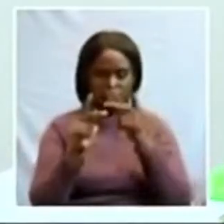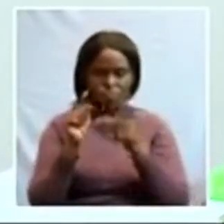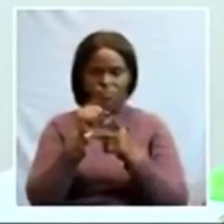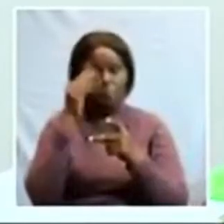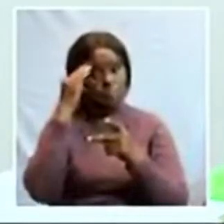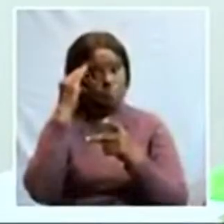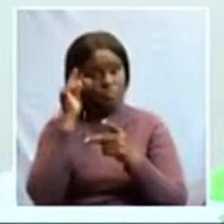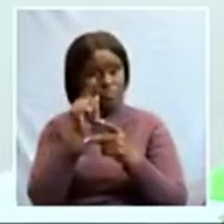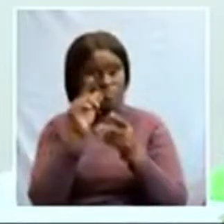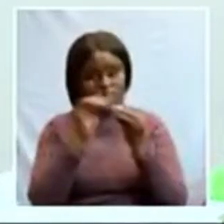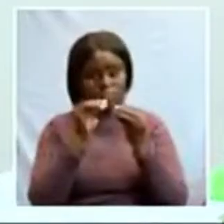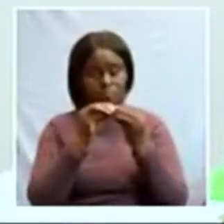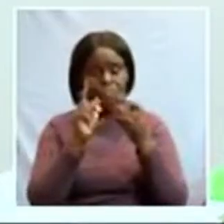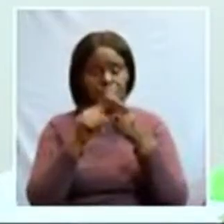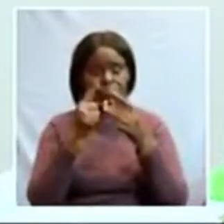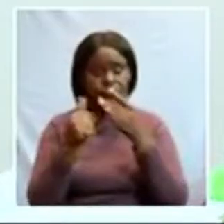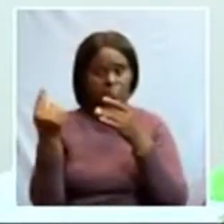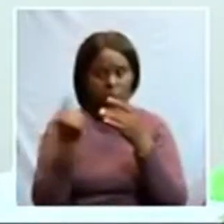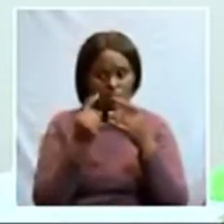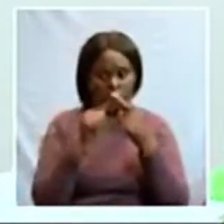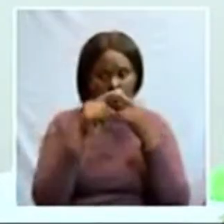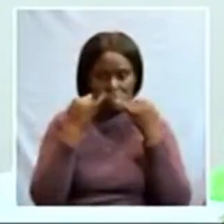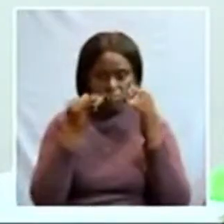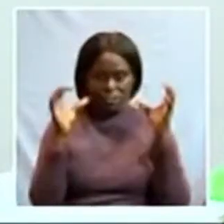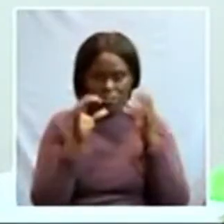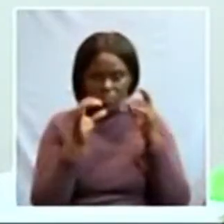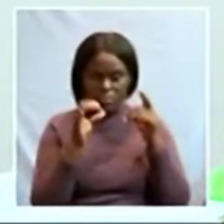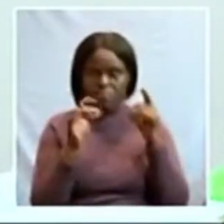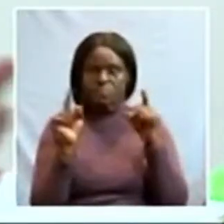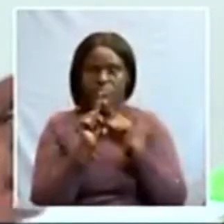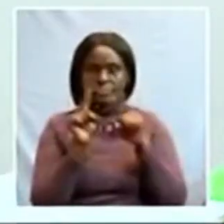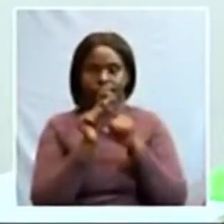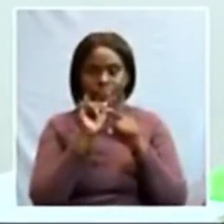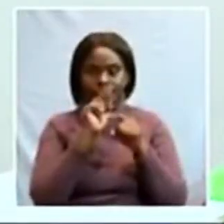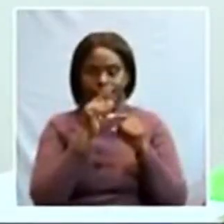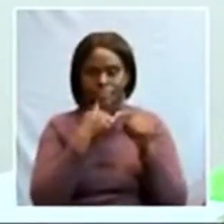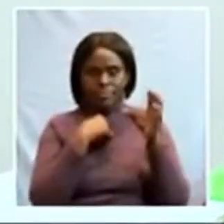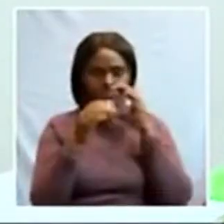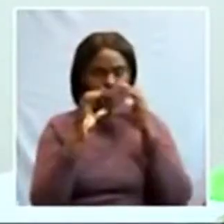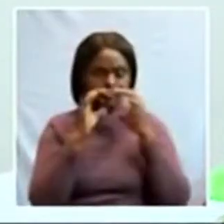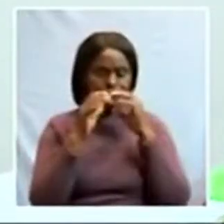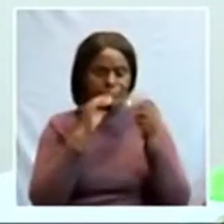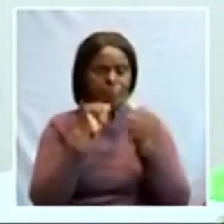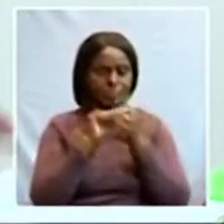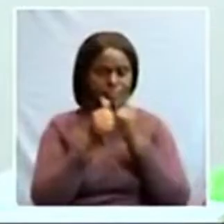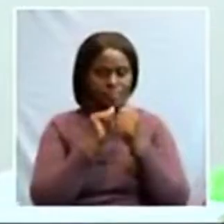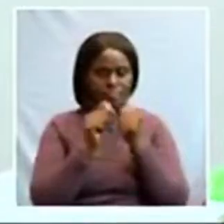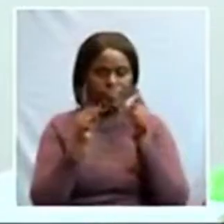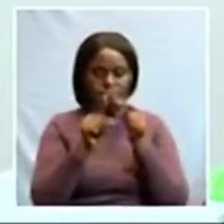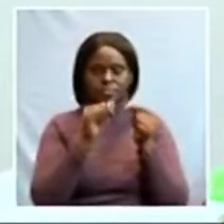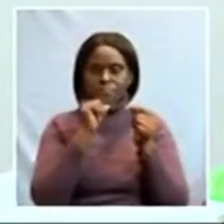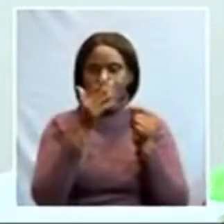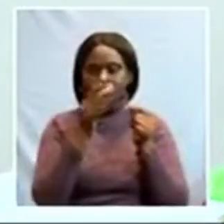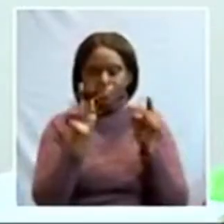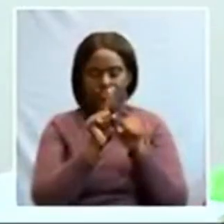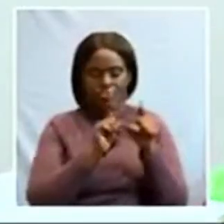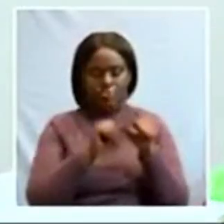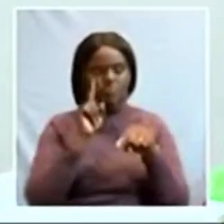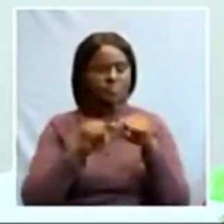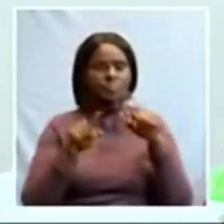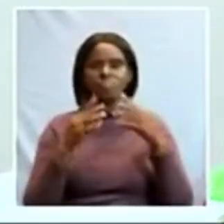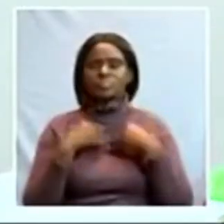it. So to come and tell the committee that there was communication lapse when you are not there is